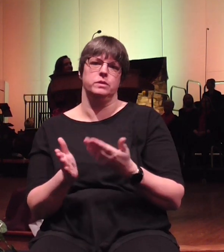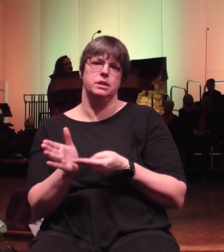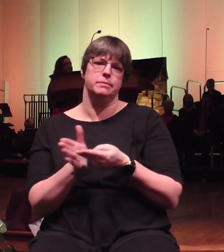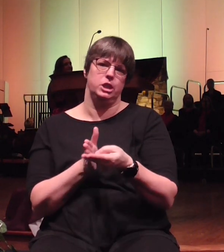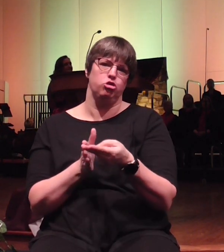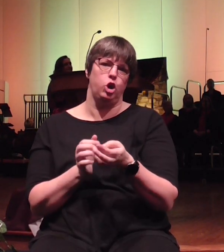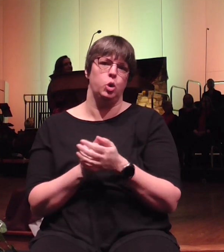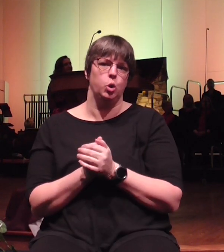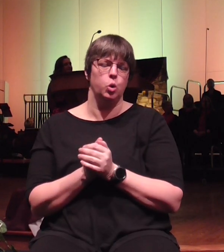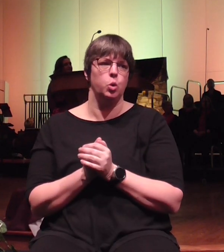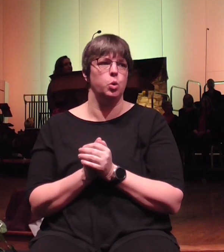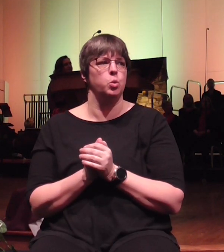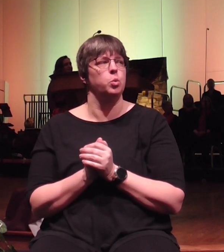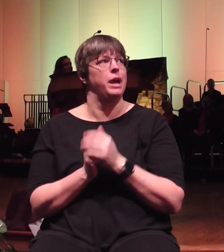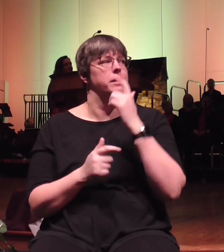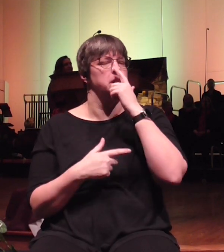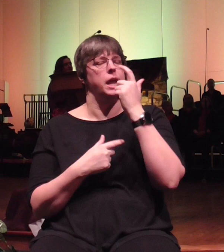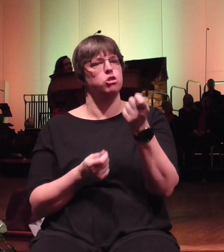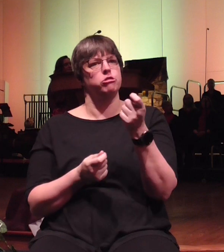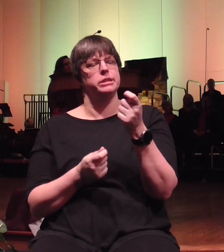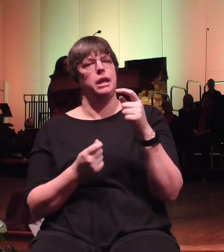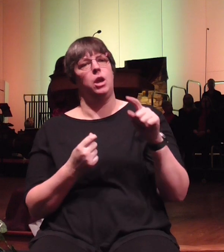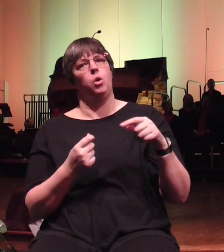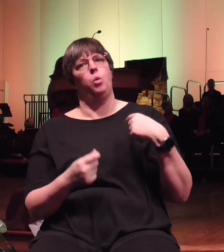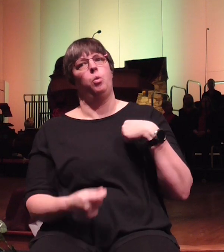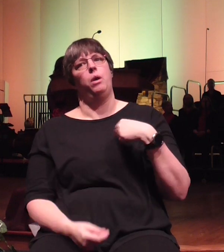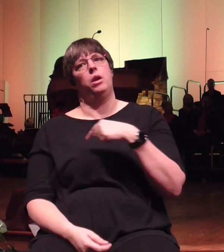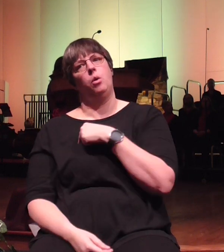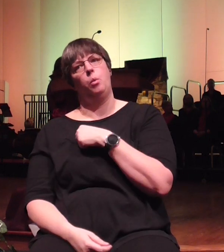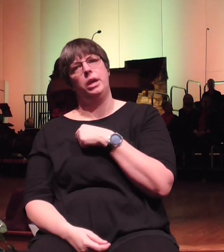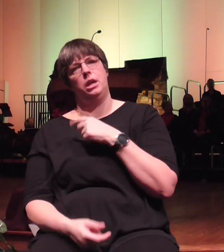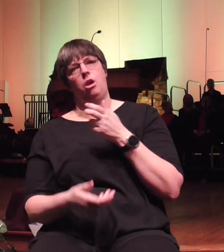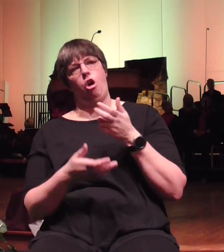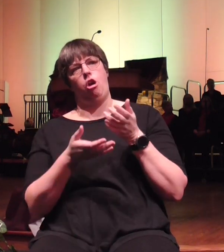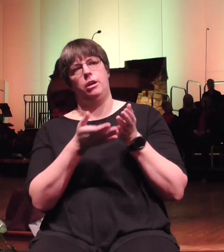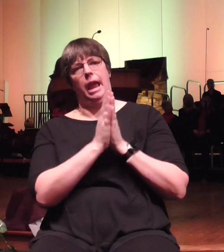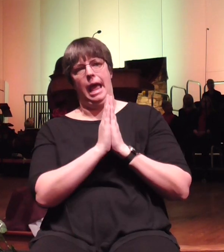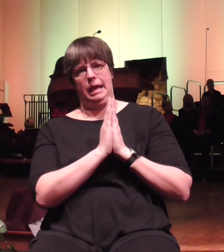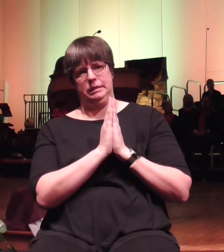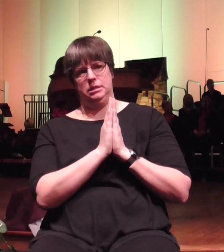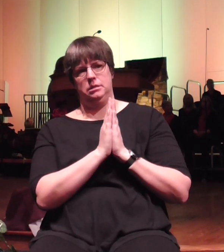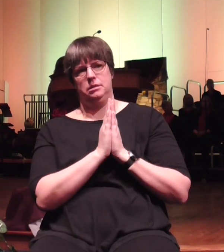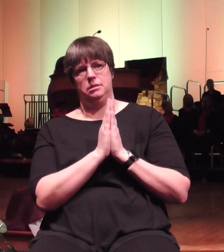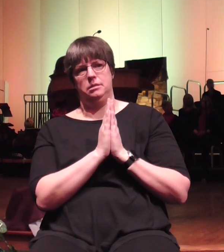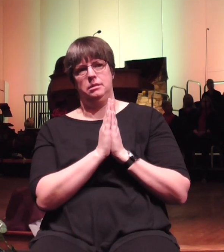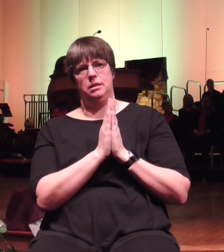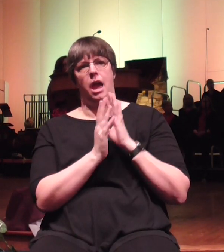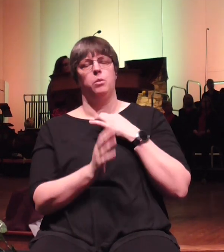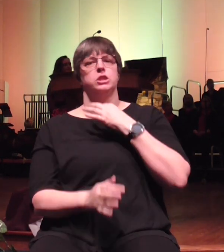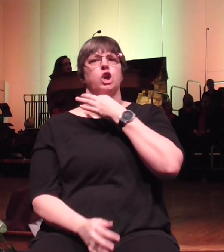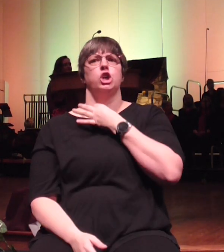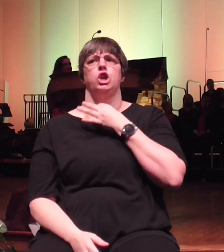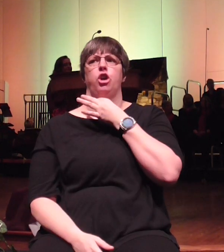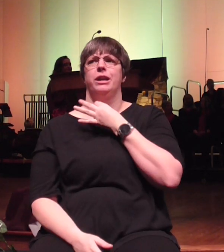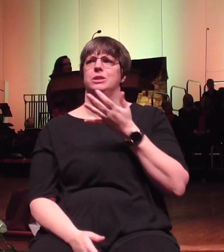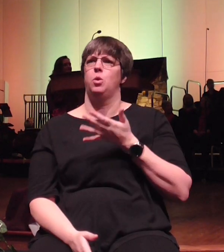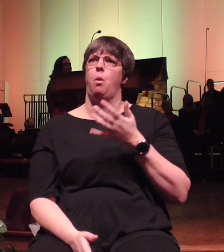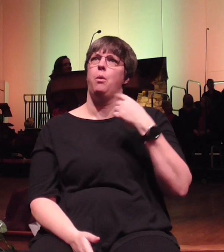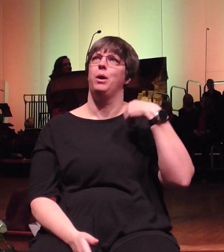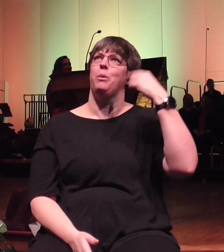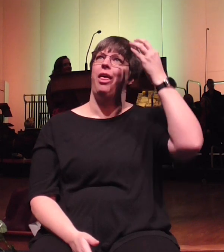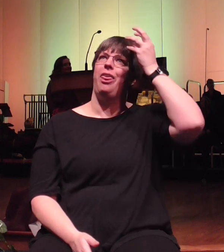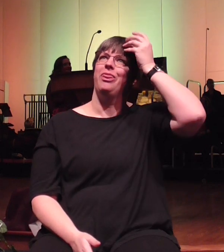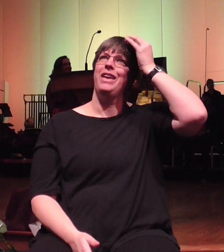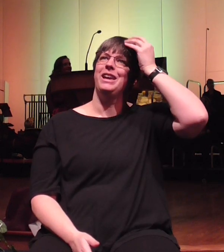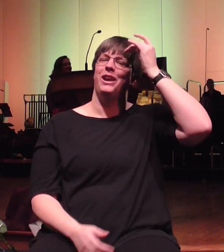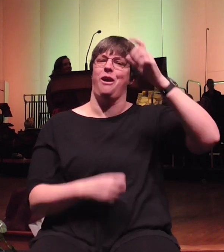true. It's interesting because when we were asked to do this, I was curious what we were thinking